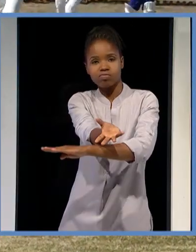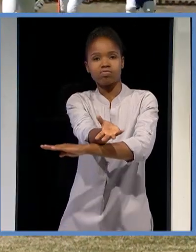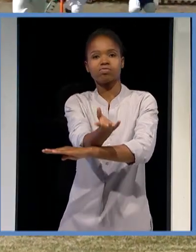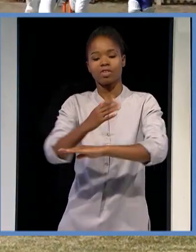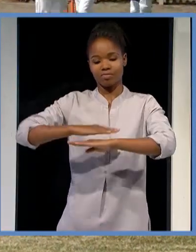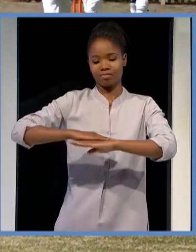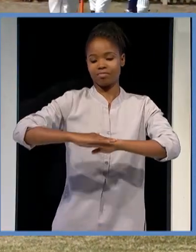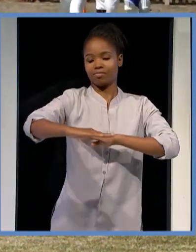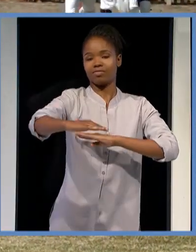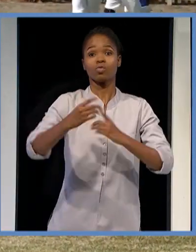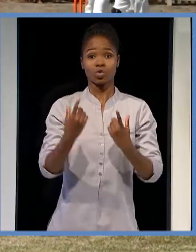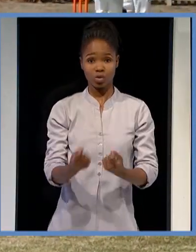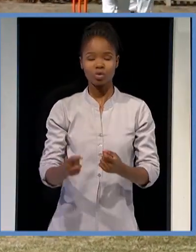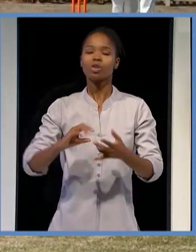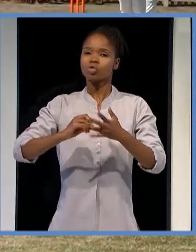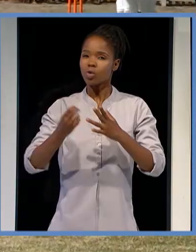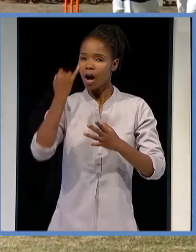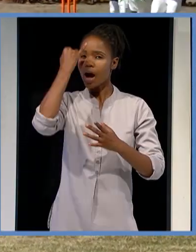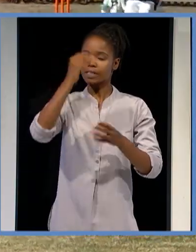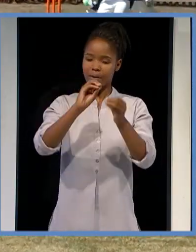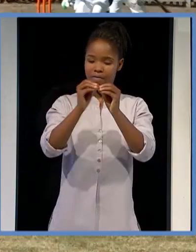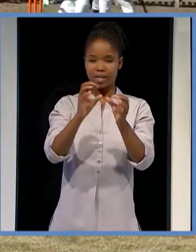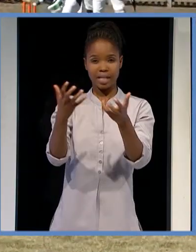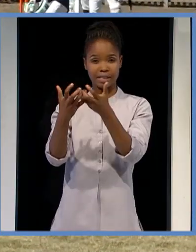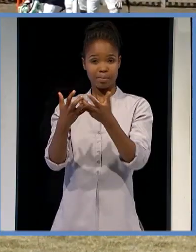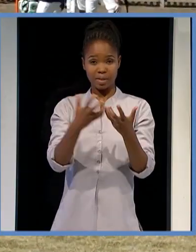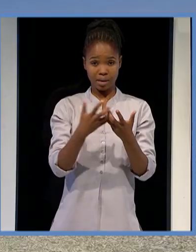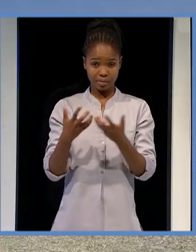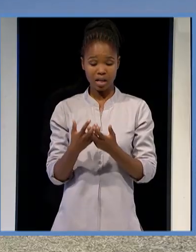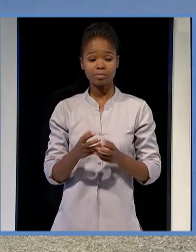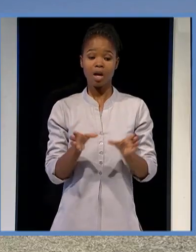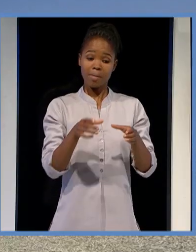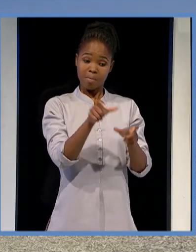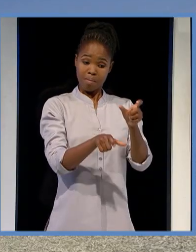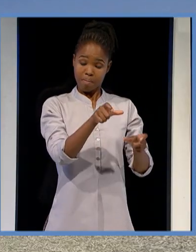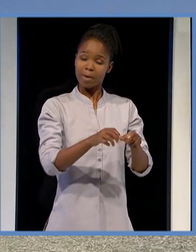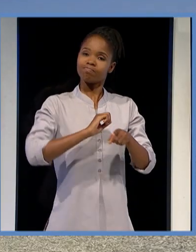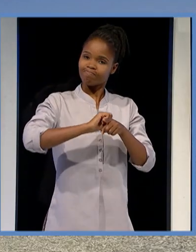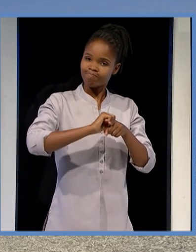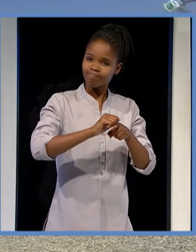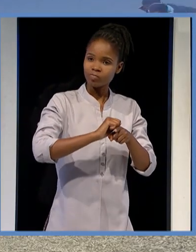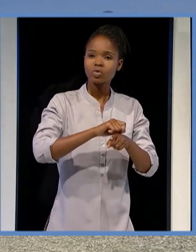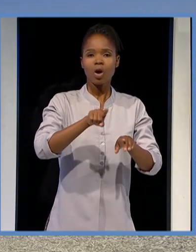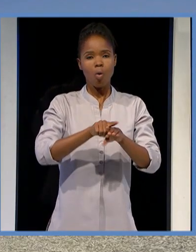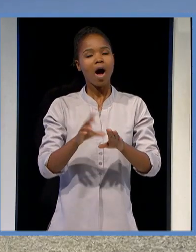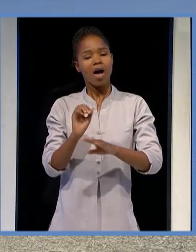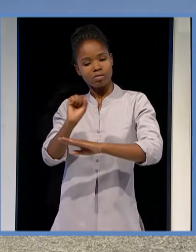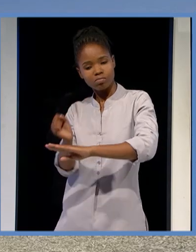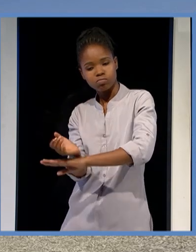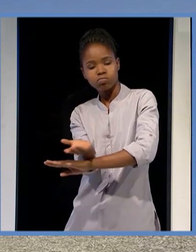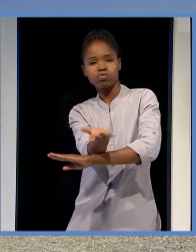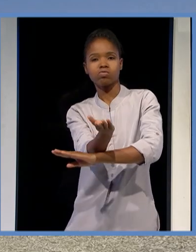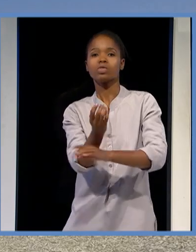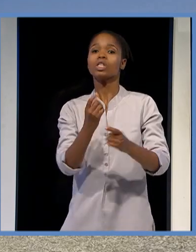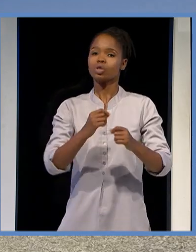Just for us, we try to adapt it in any way we can. So we do try to train guys with obviously with the sweeping first. Yeah. And